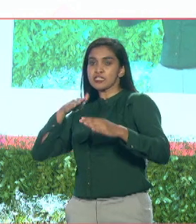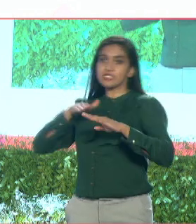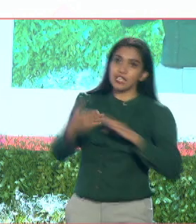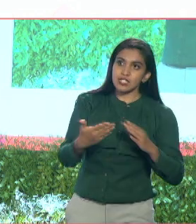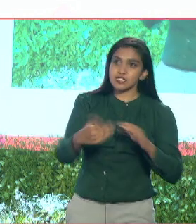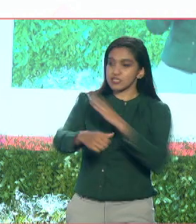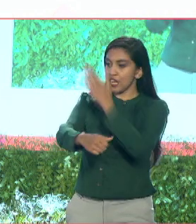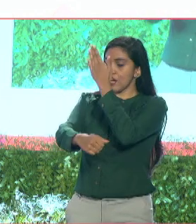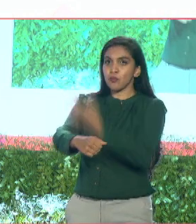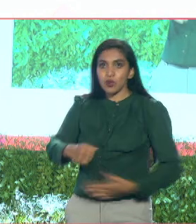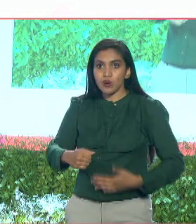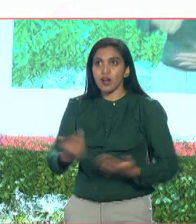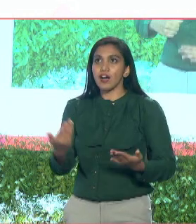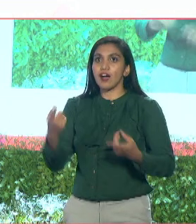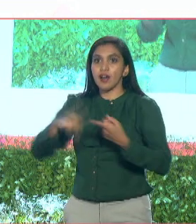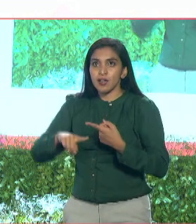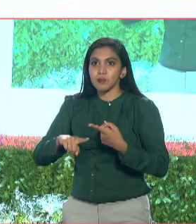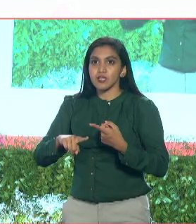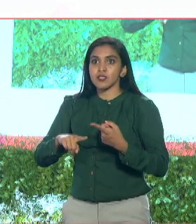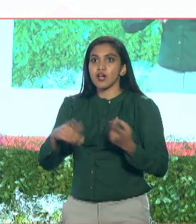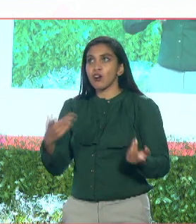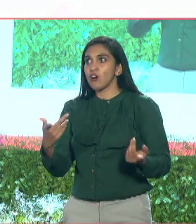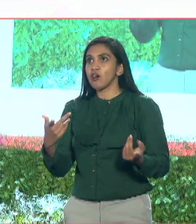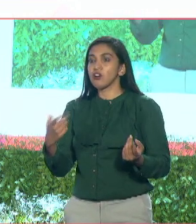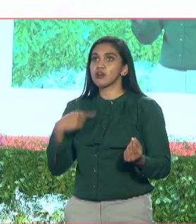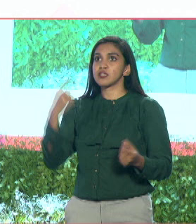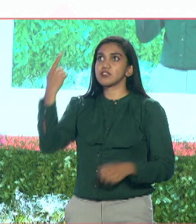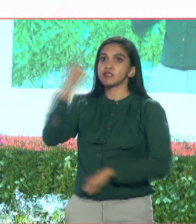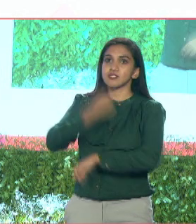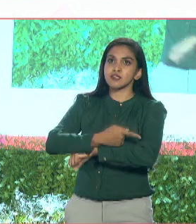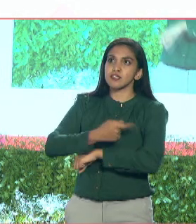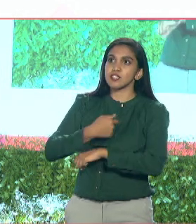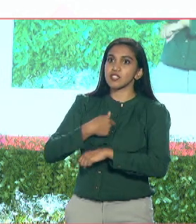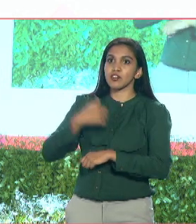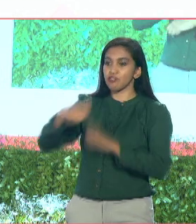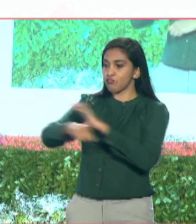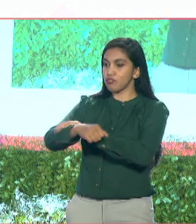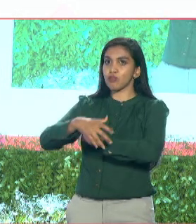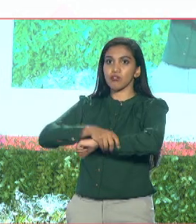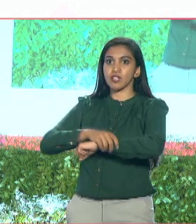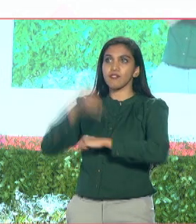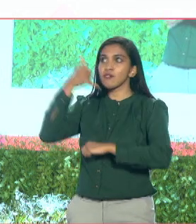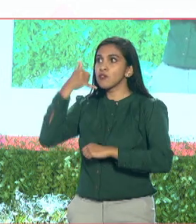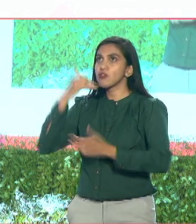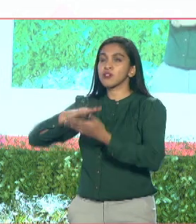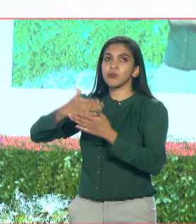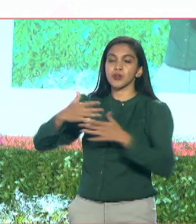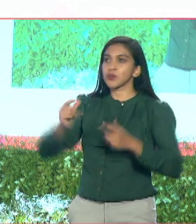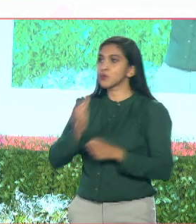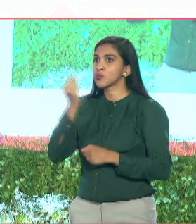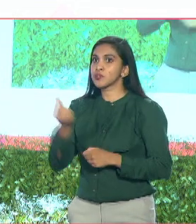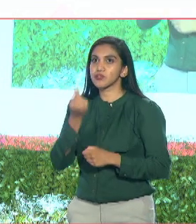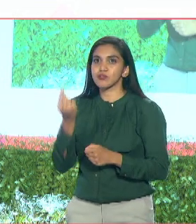at present, we cannot be even without a day not using computers and phones. What will you